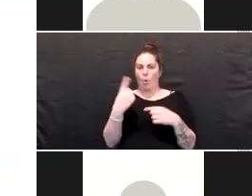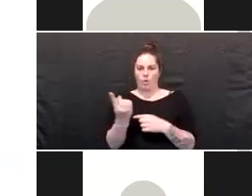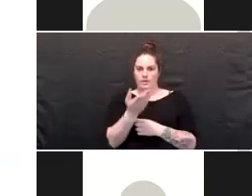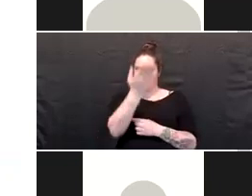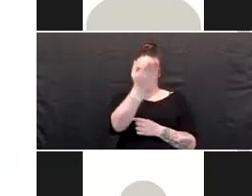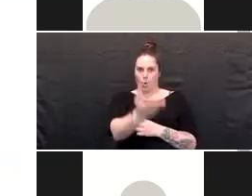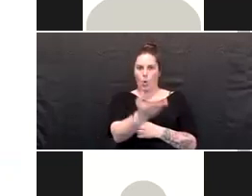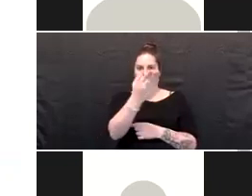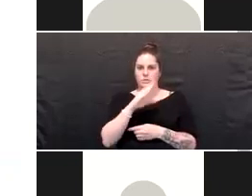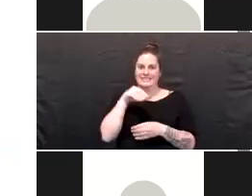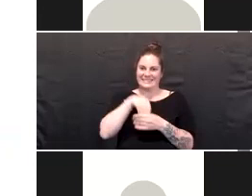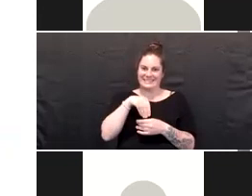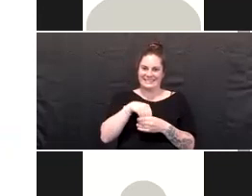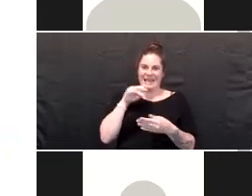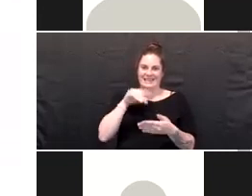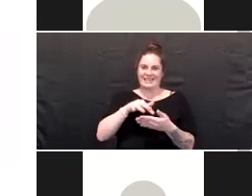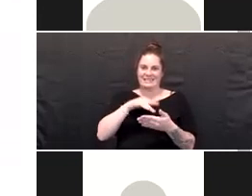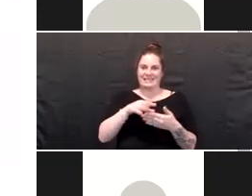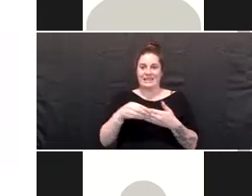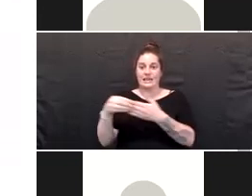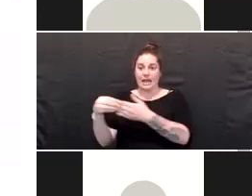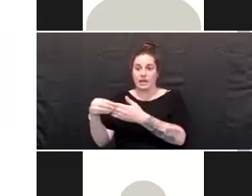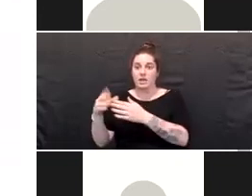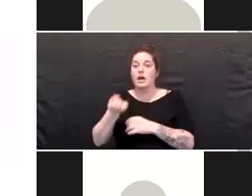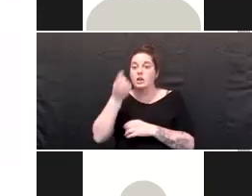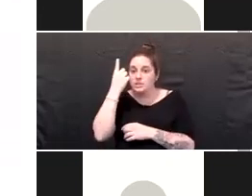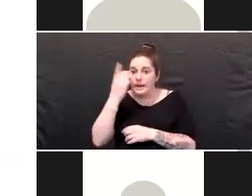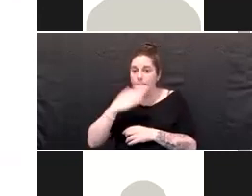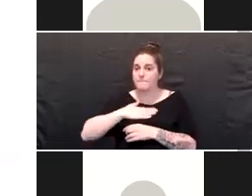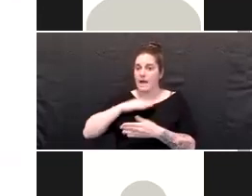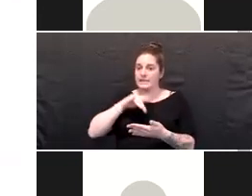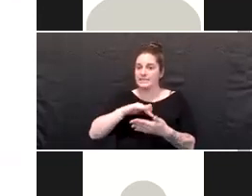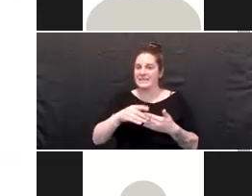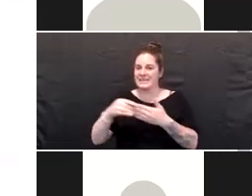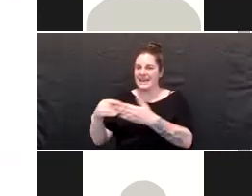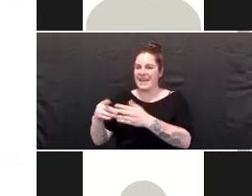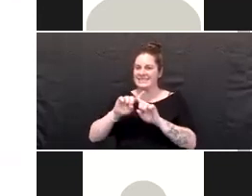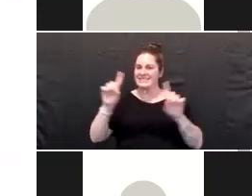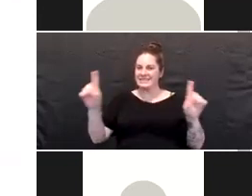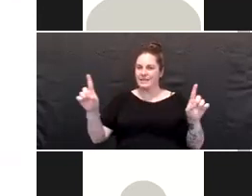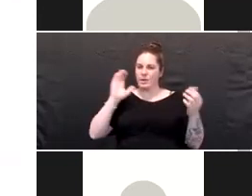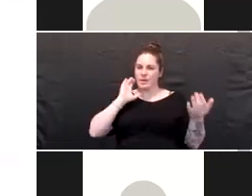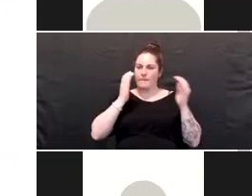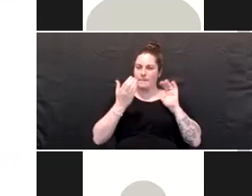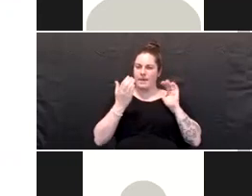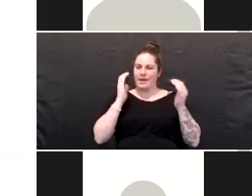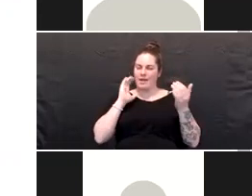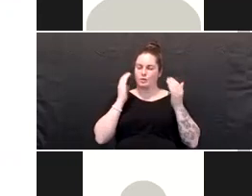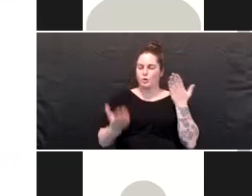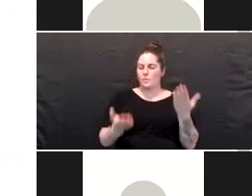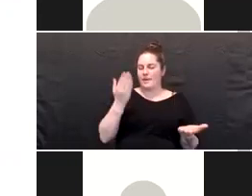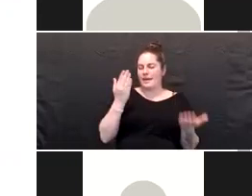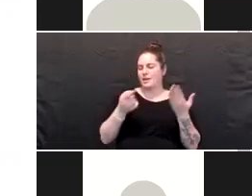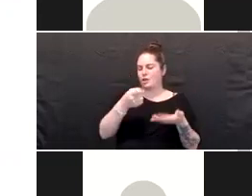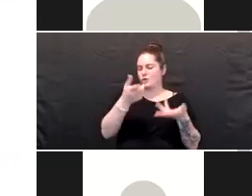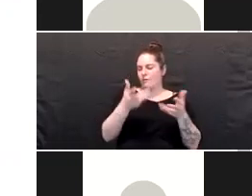on the study guide. Now, I do my study guide a little bit different than maybe what you've been used to in the form of a study